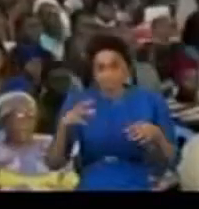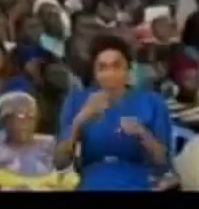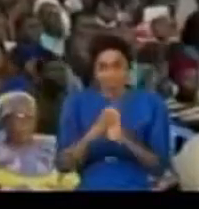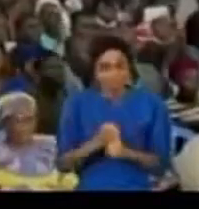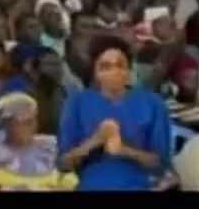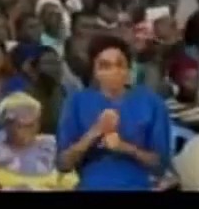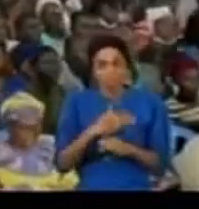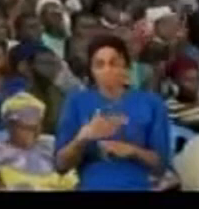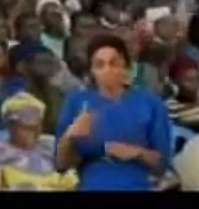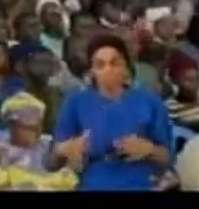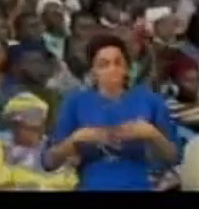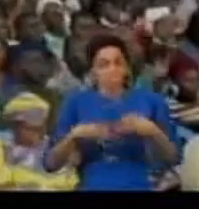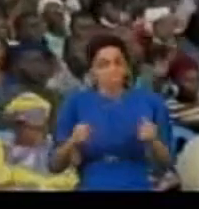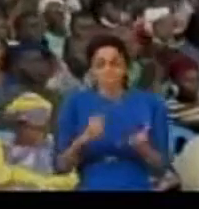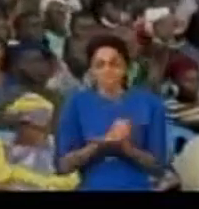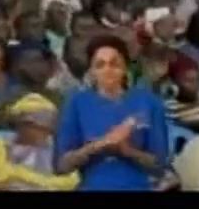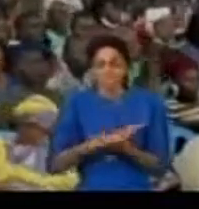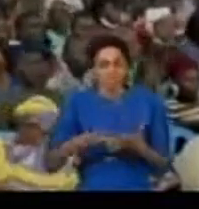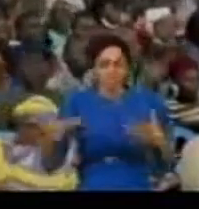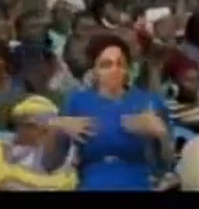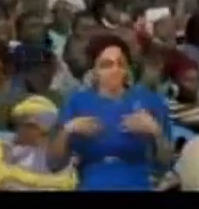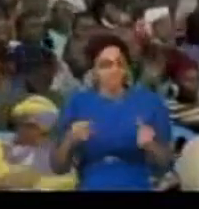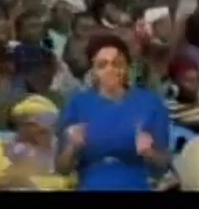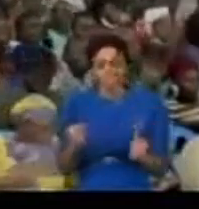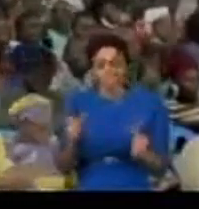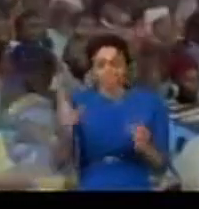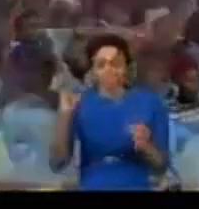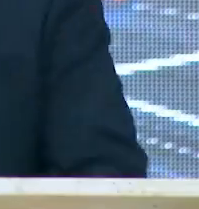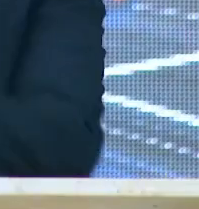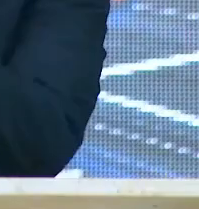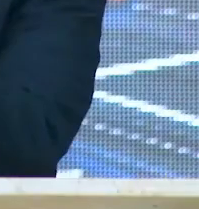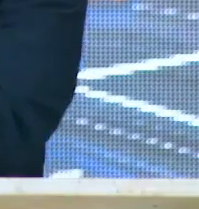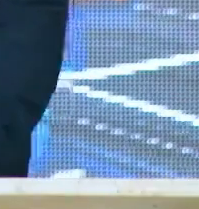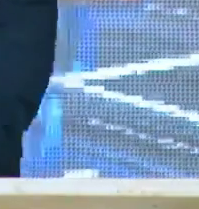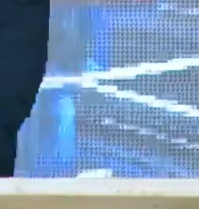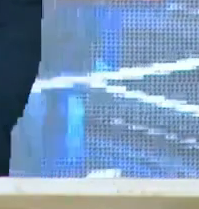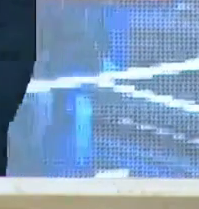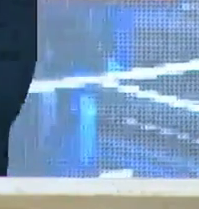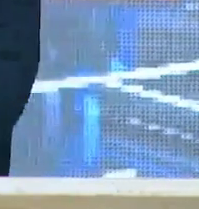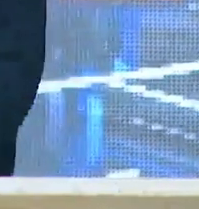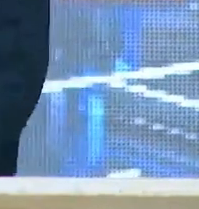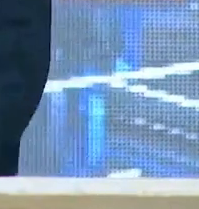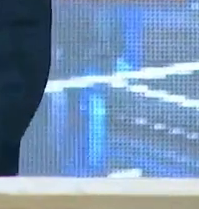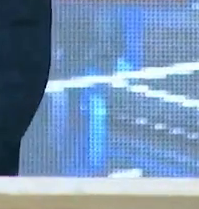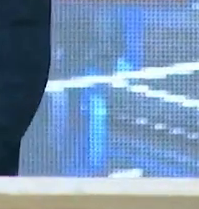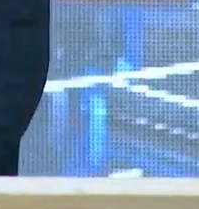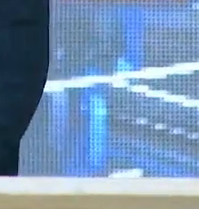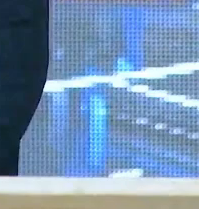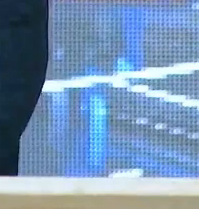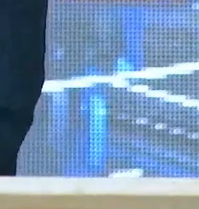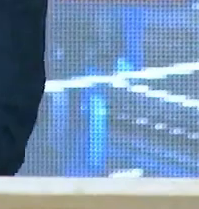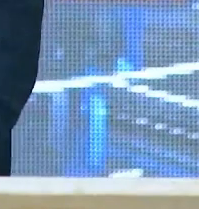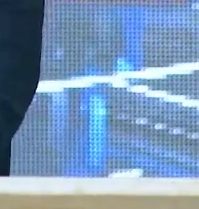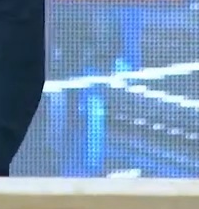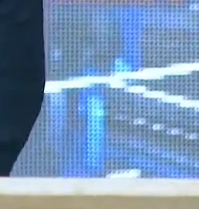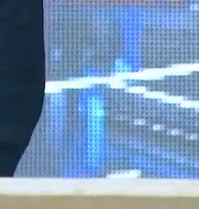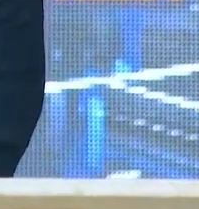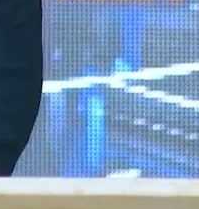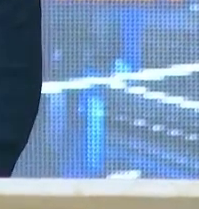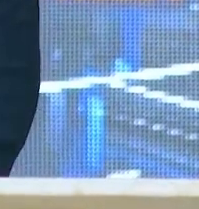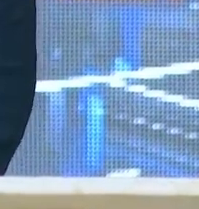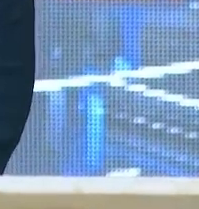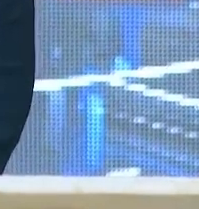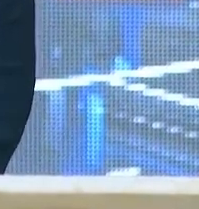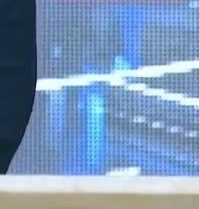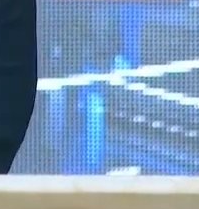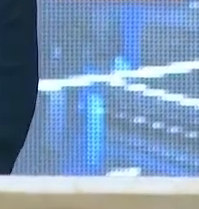eyes. Praise the Lord! Let's have a word of prayer. Father, in the mighty